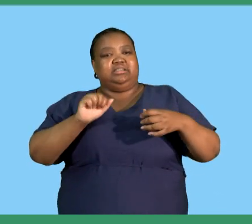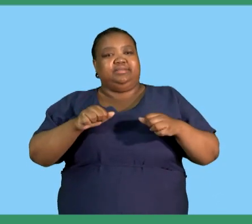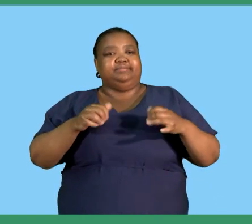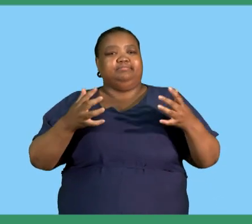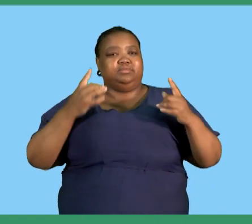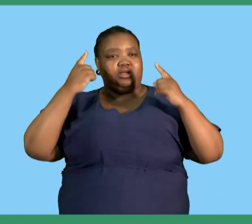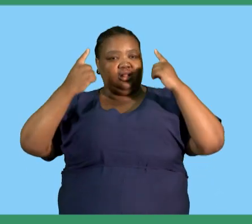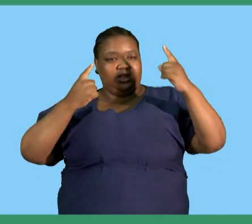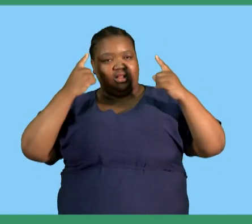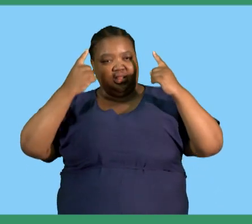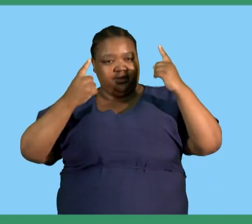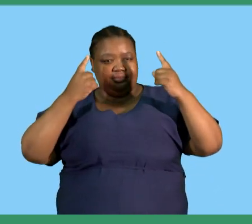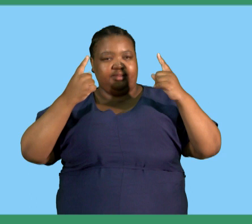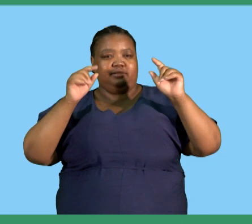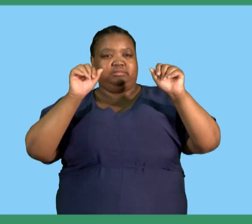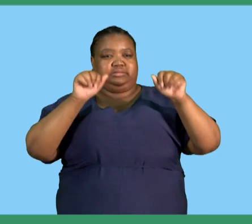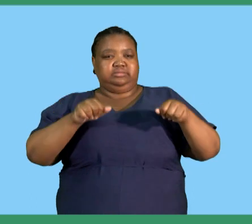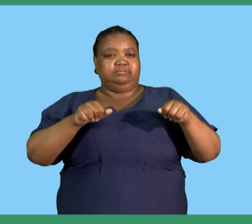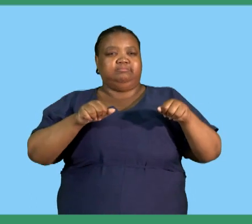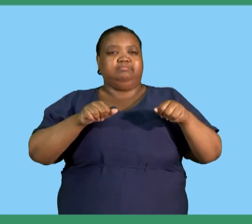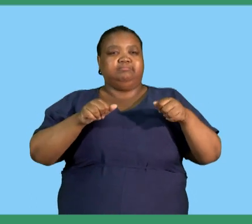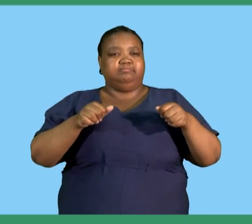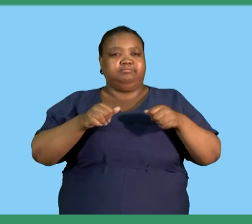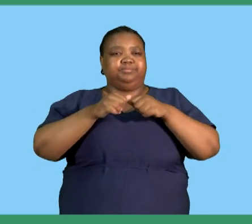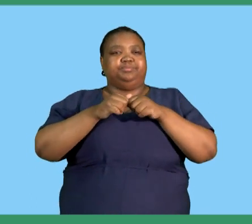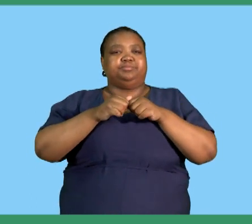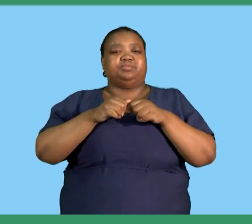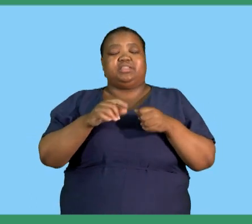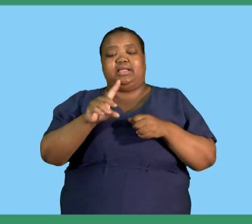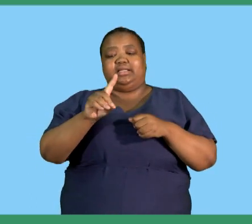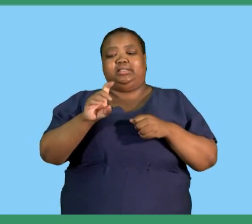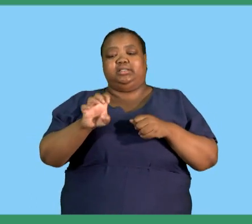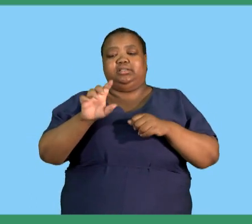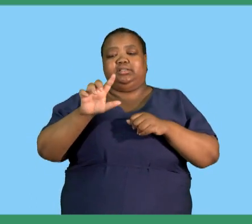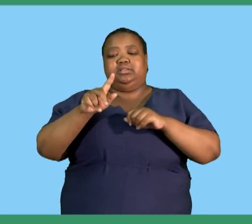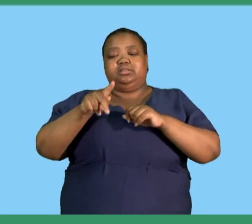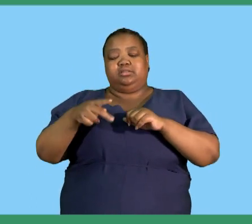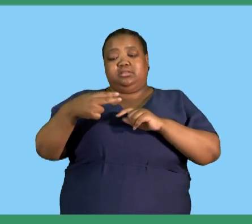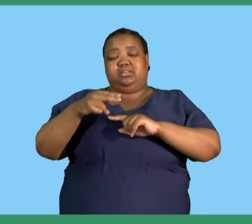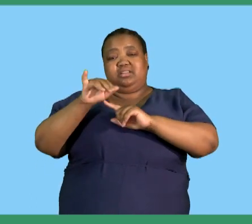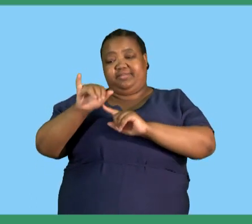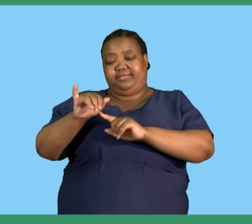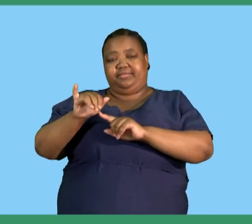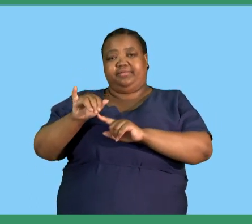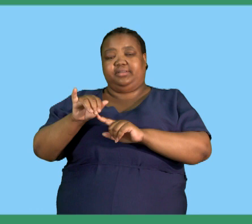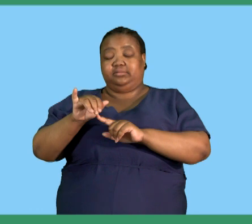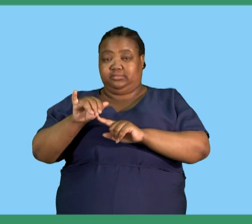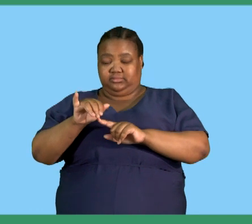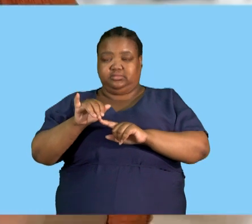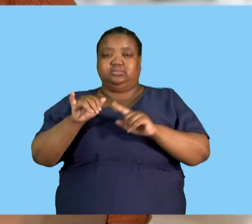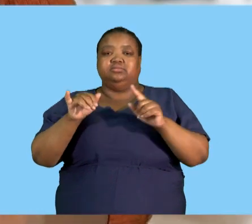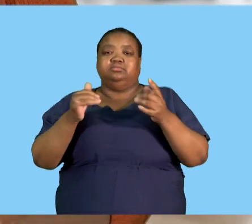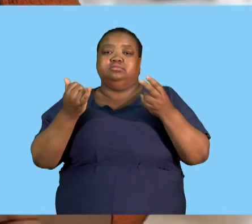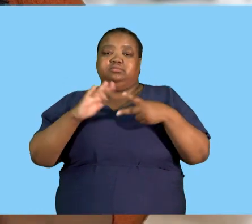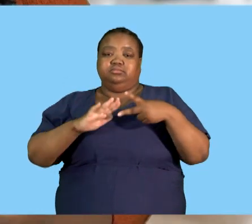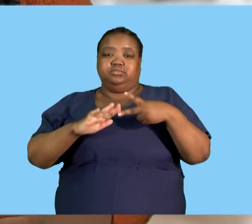analysis, brainstorming, nominal group technique. However, for this lesson, we're only focusing on the Delphi technique and the force field analysis. Don't forget, for